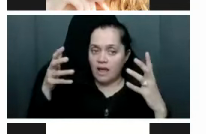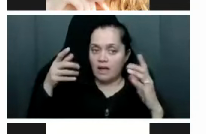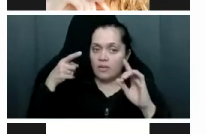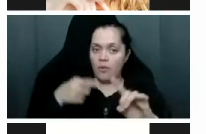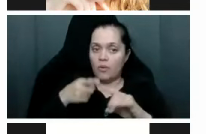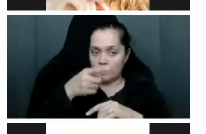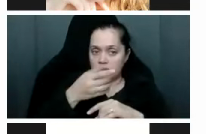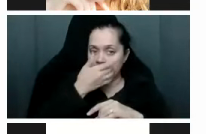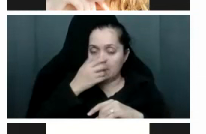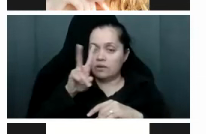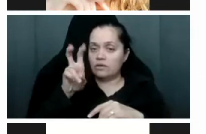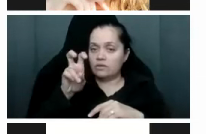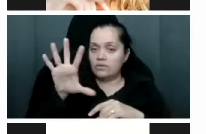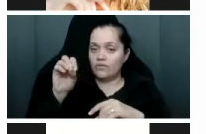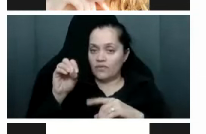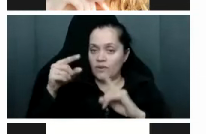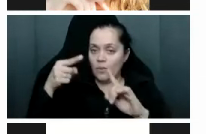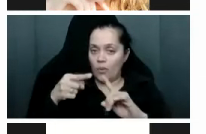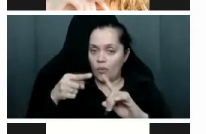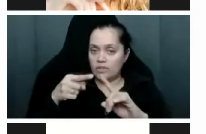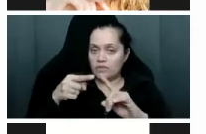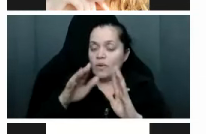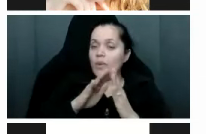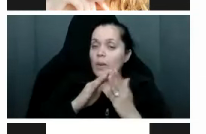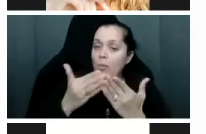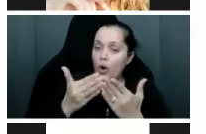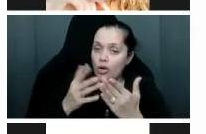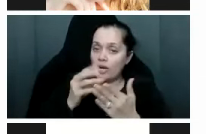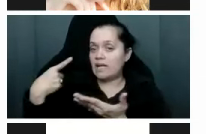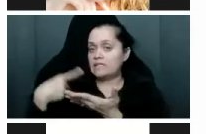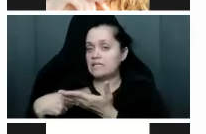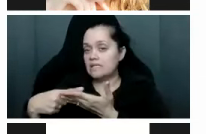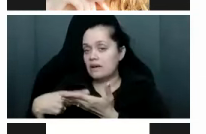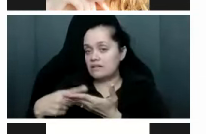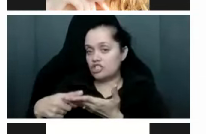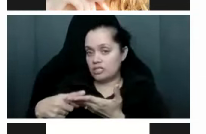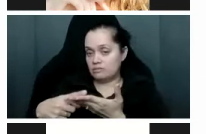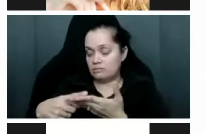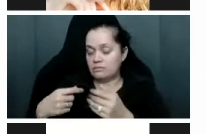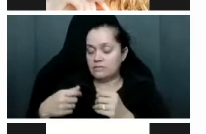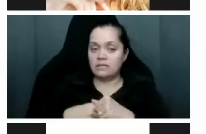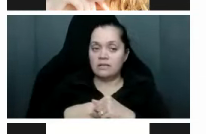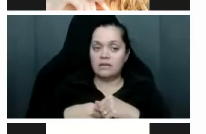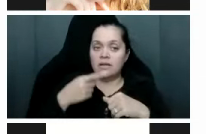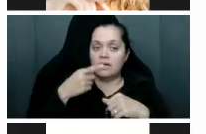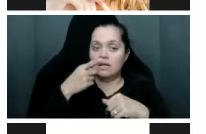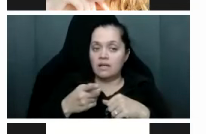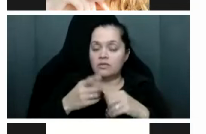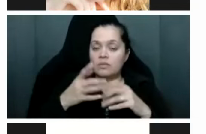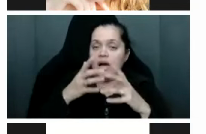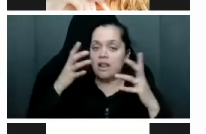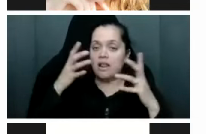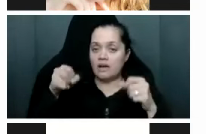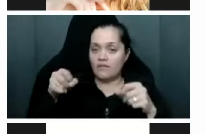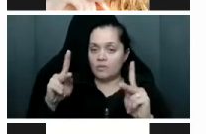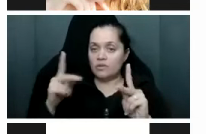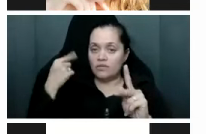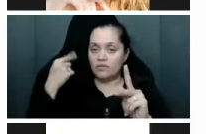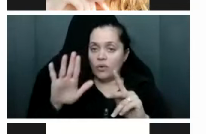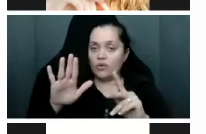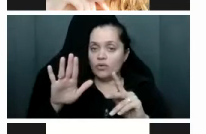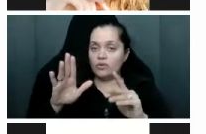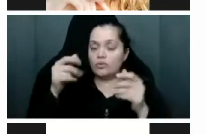250 points here from the textbook and discussion board. There will be lots of opportunities for you to post